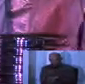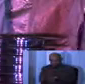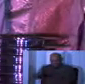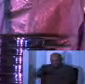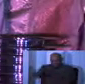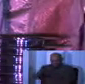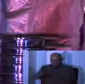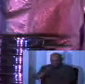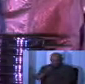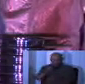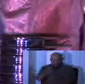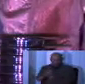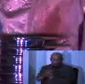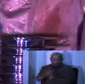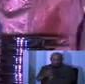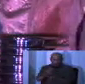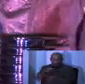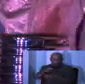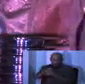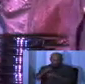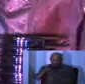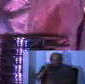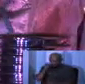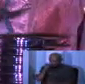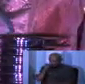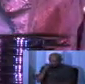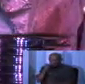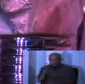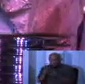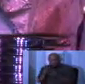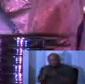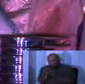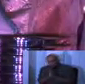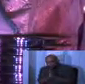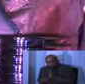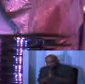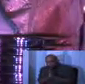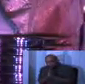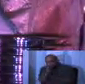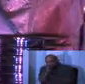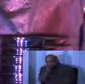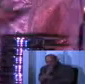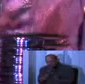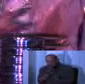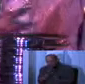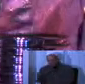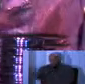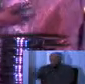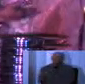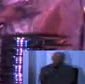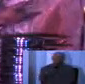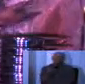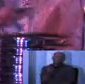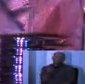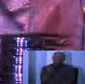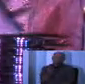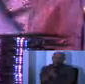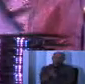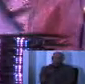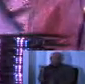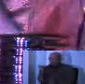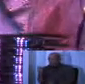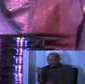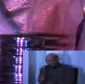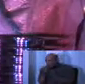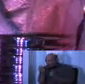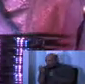juice, placed upon your tongue, and to receive a short prayer of blessing. We invite you to come alone, with loved ones,